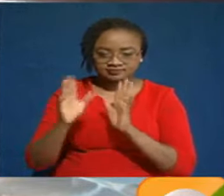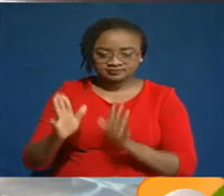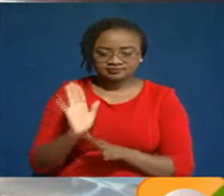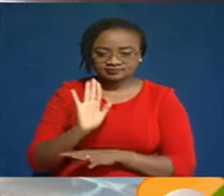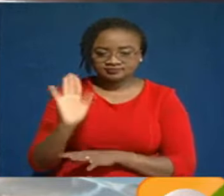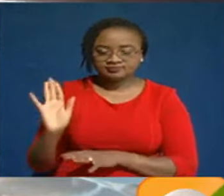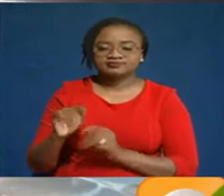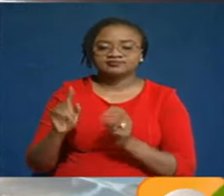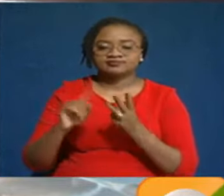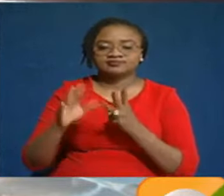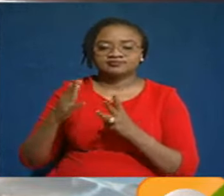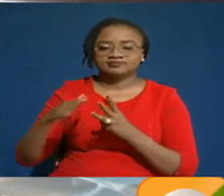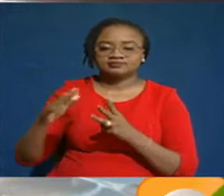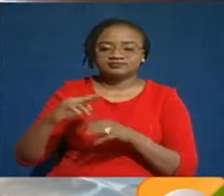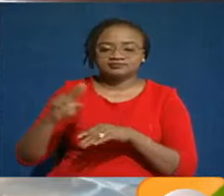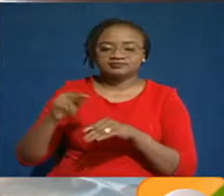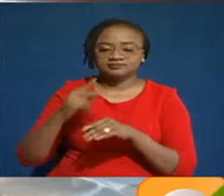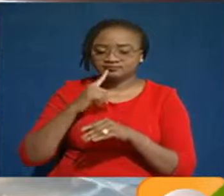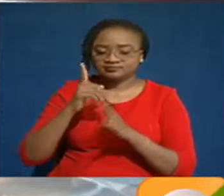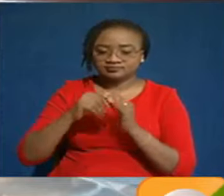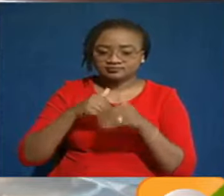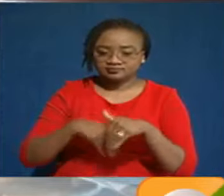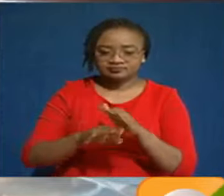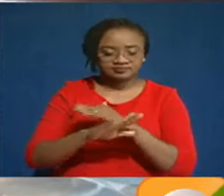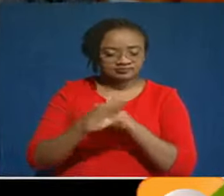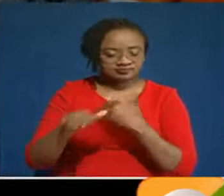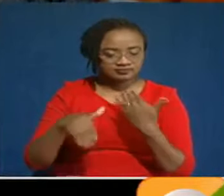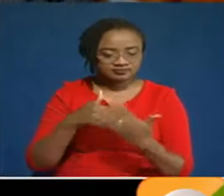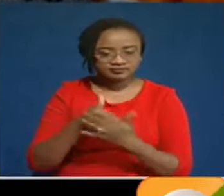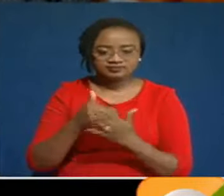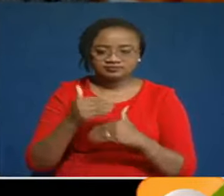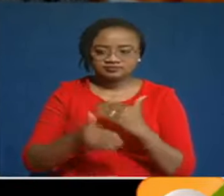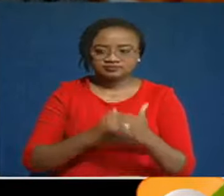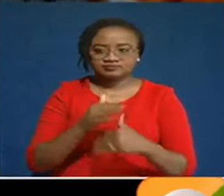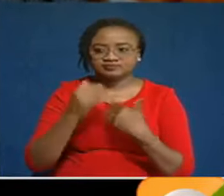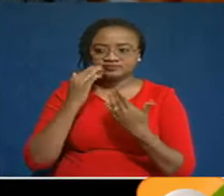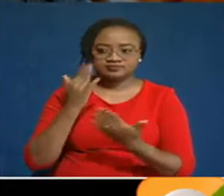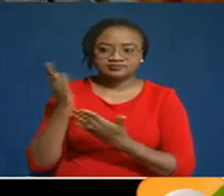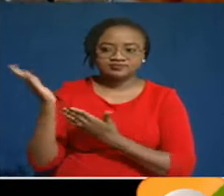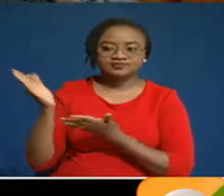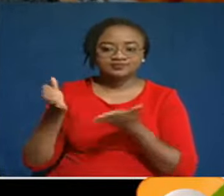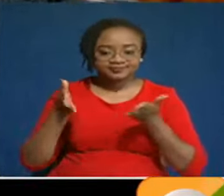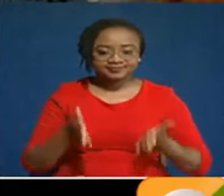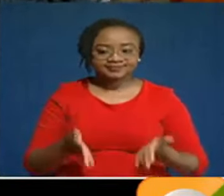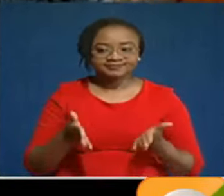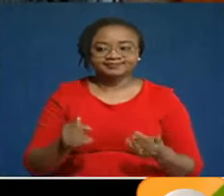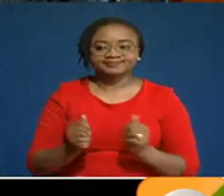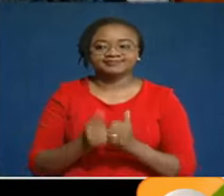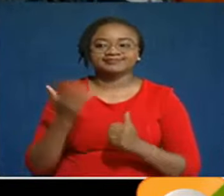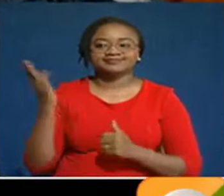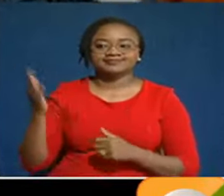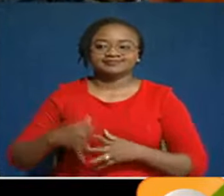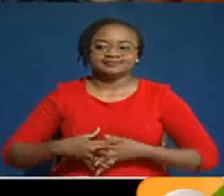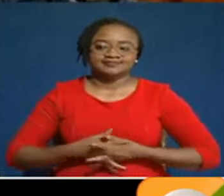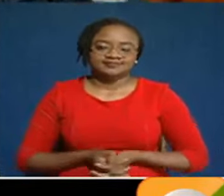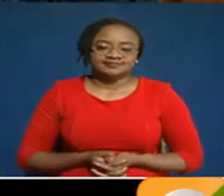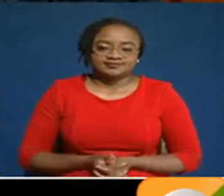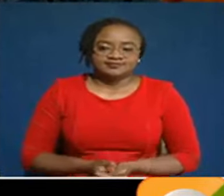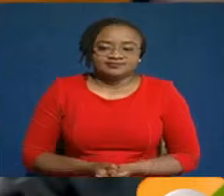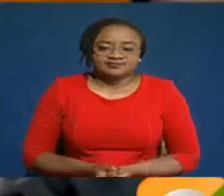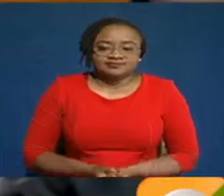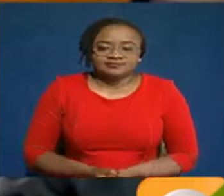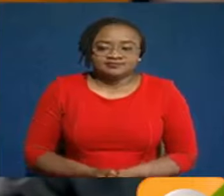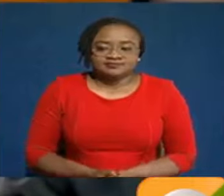za kumngatua Gachagua mamlakani. Hebu tusikilize yanayoendelea kwa sasa. In applying